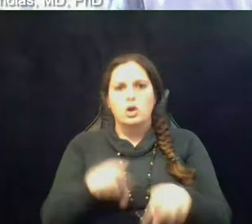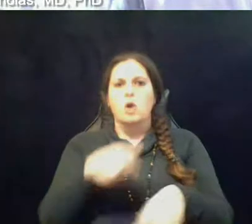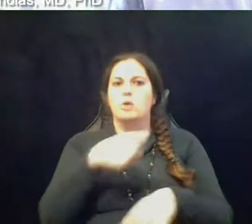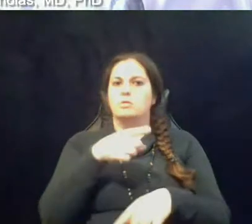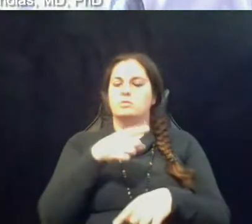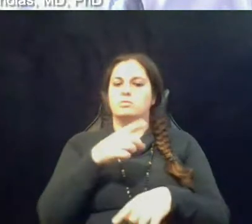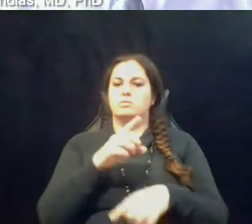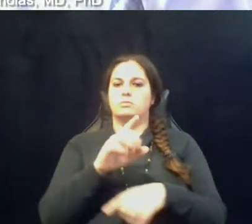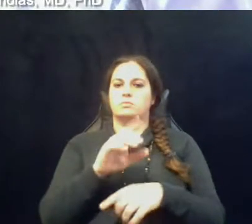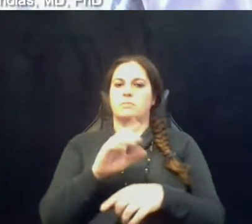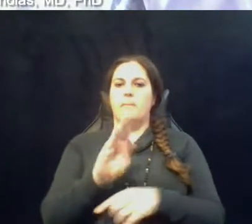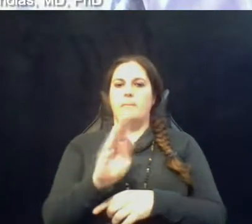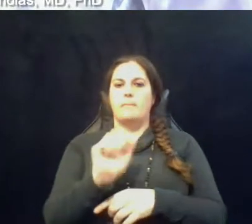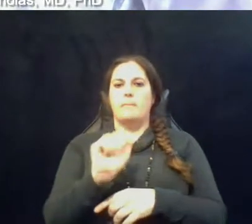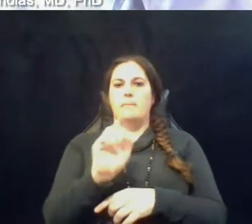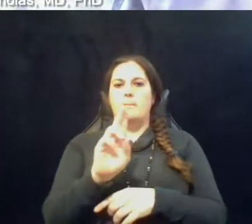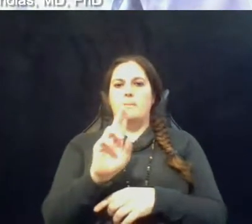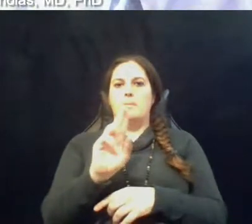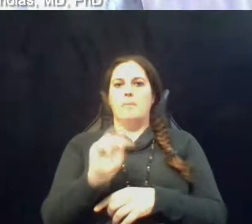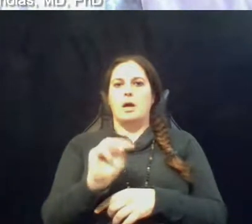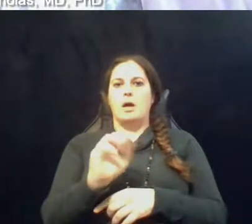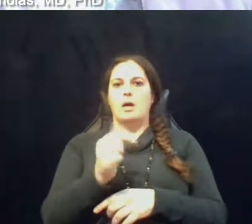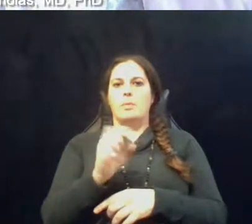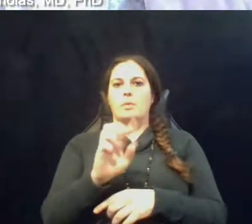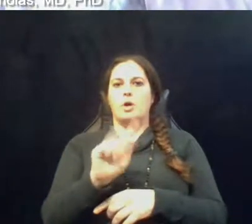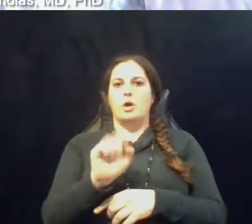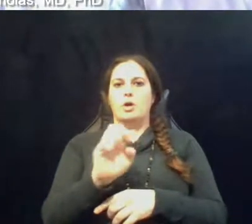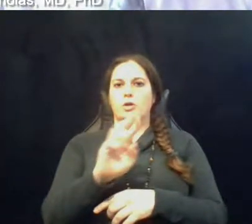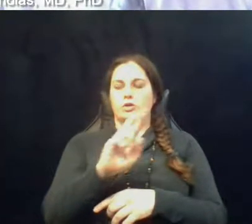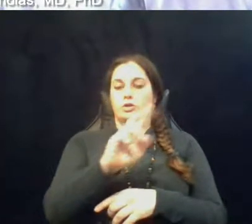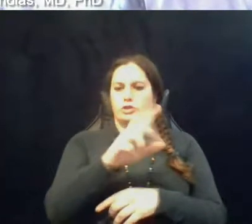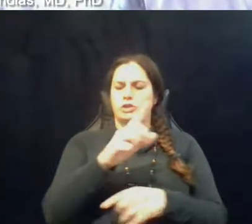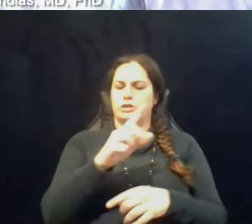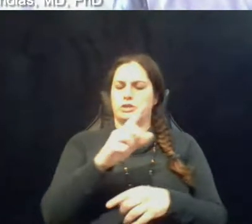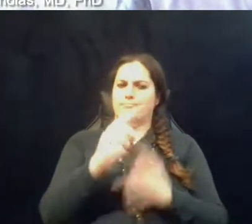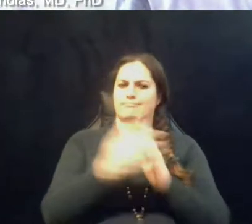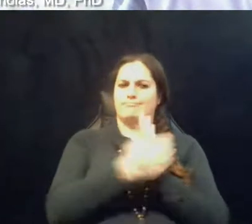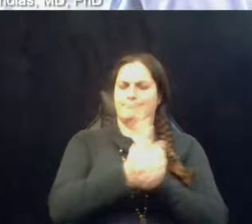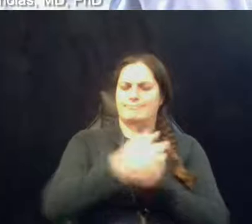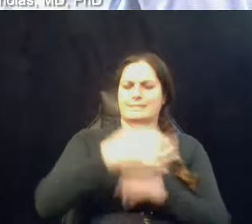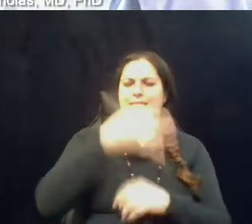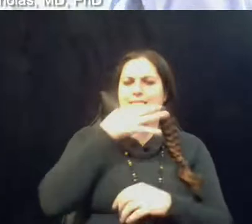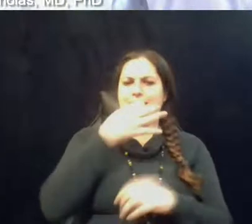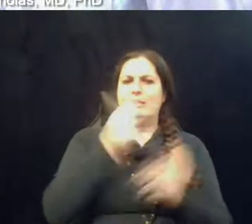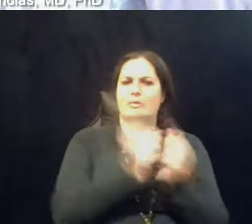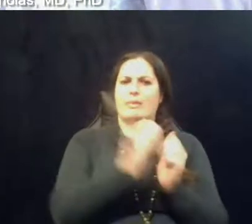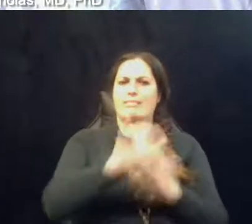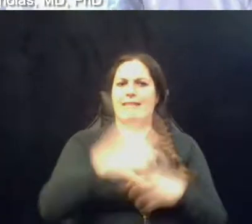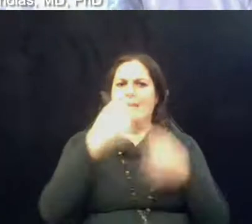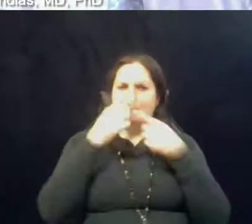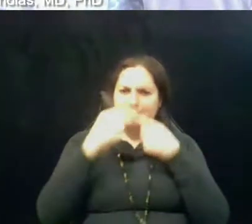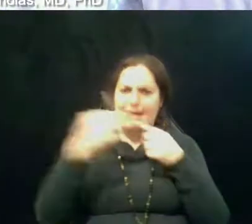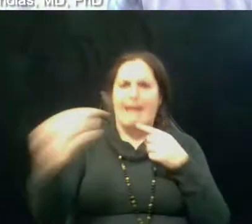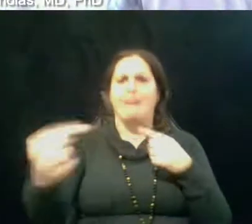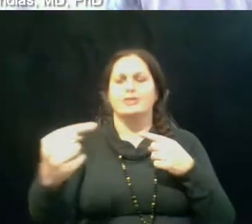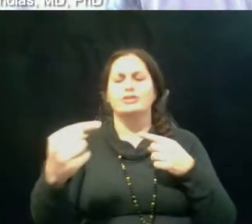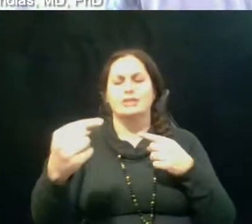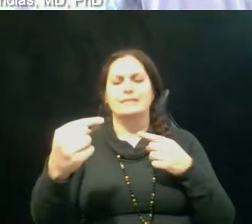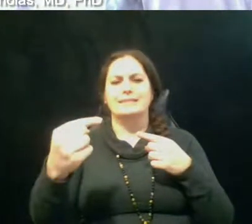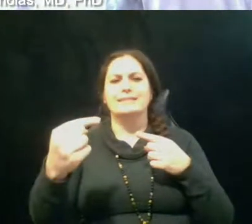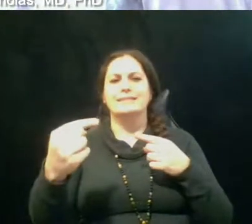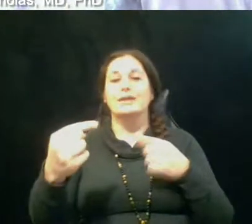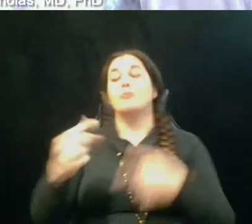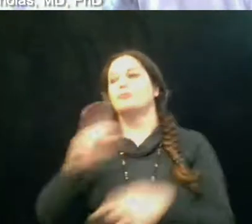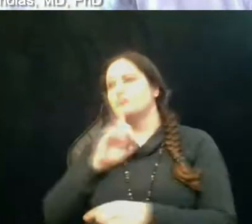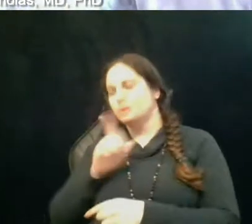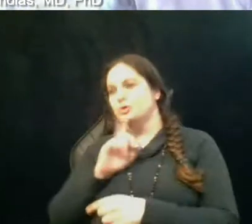not pretend to manspeak over her for this one. So do you want to talk about an allergic person? I'll back clean up again. Sure, sure. So